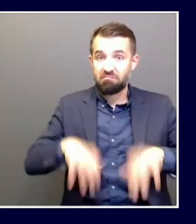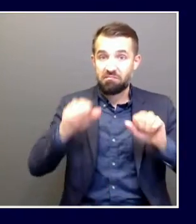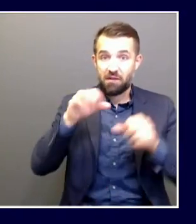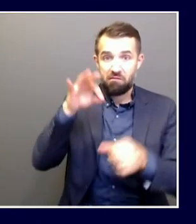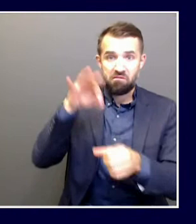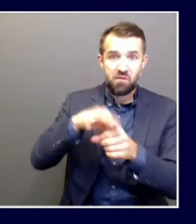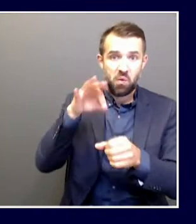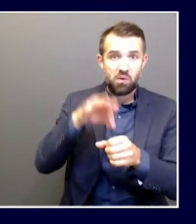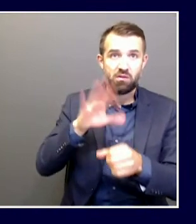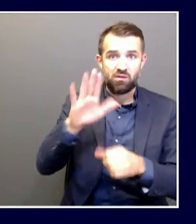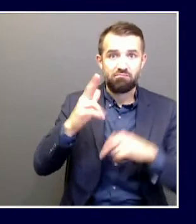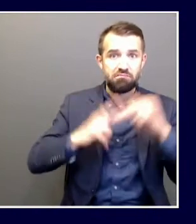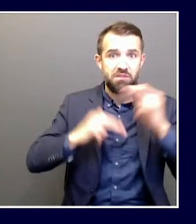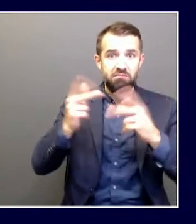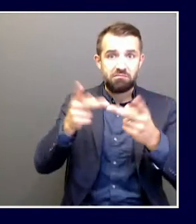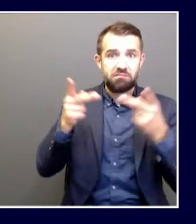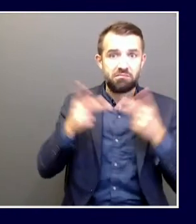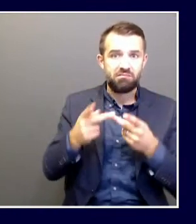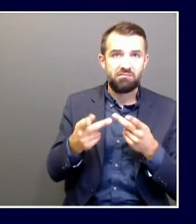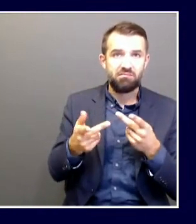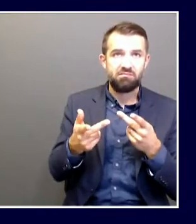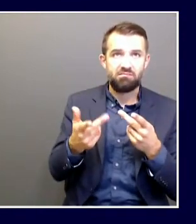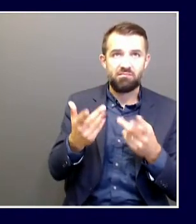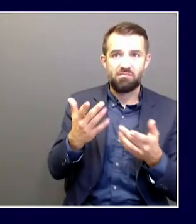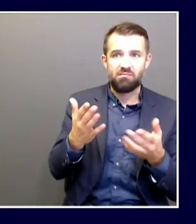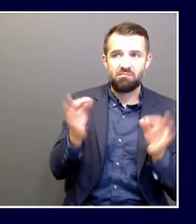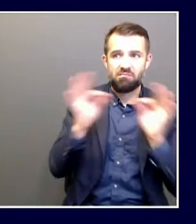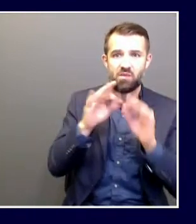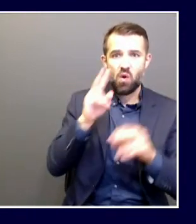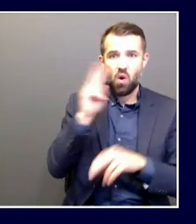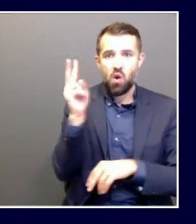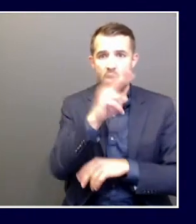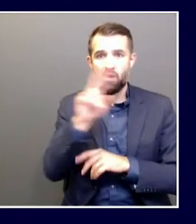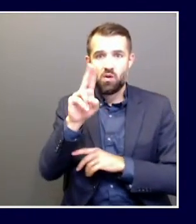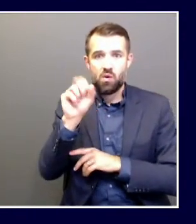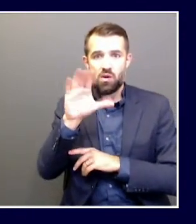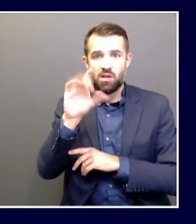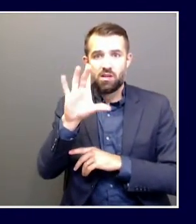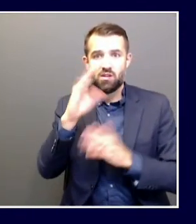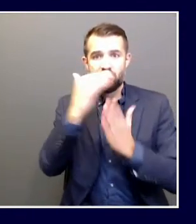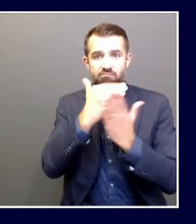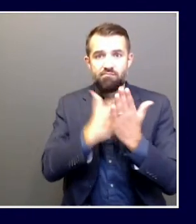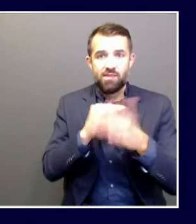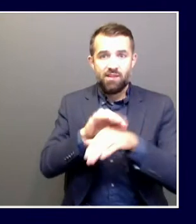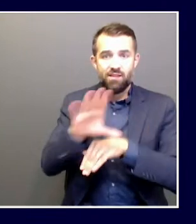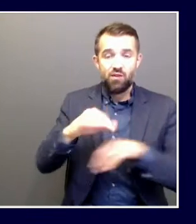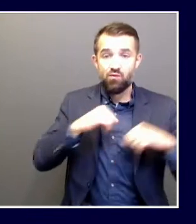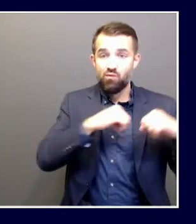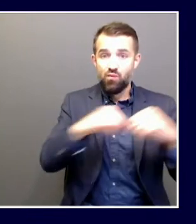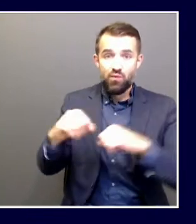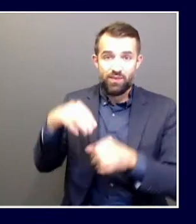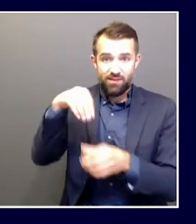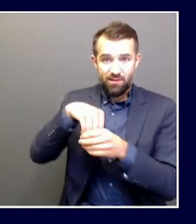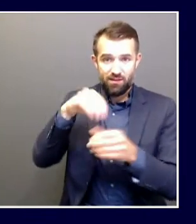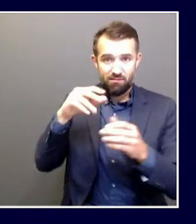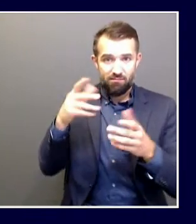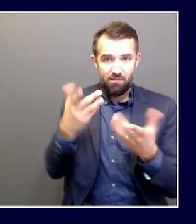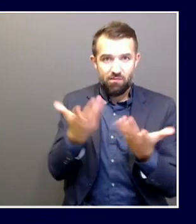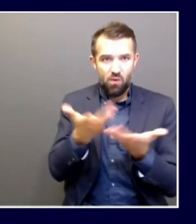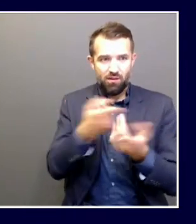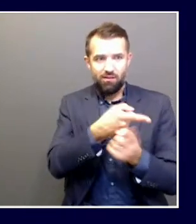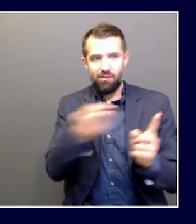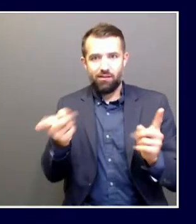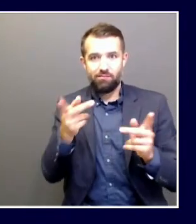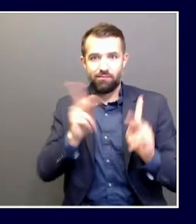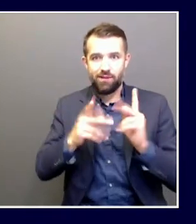know what are those right preventative measures to help keep people who are voting safe. We always also stand ready to